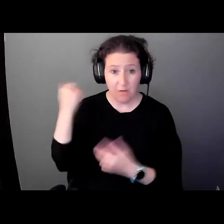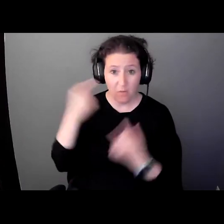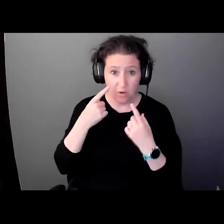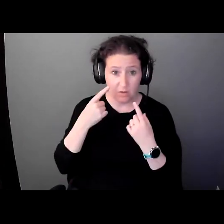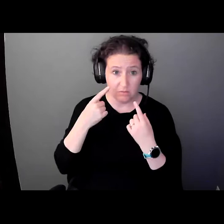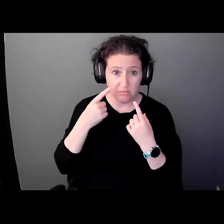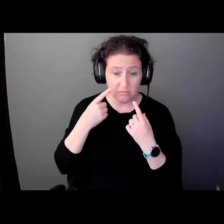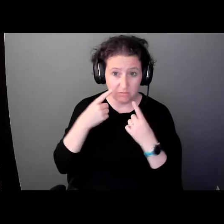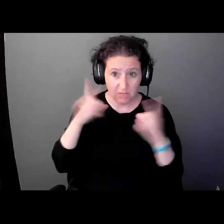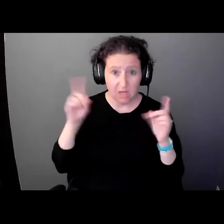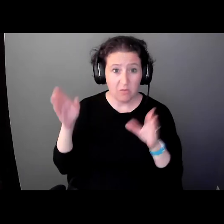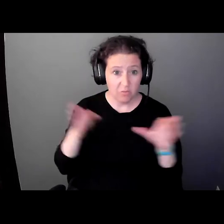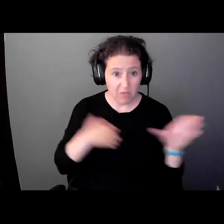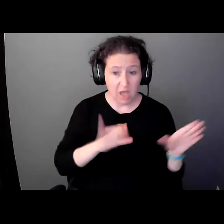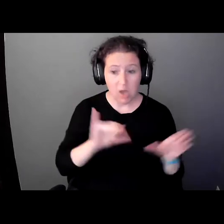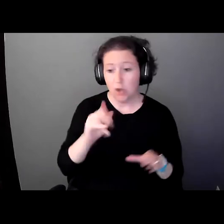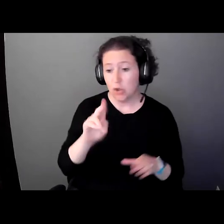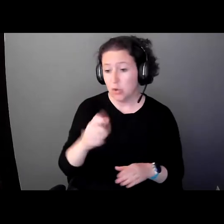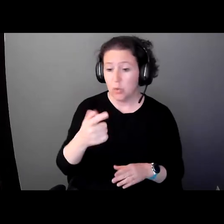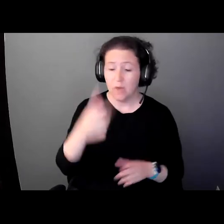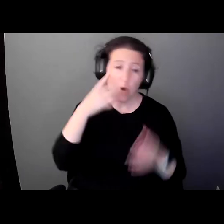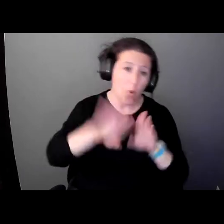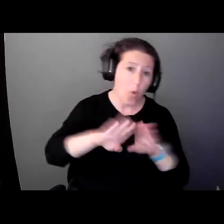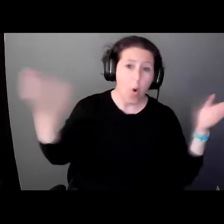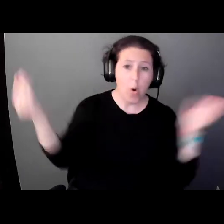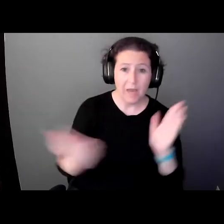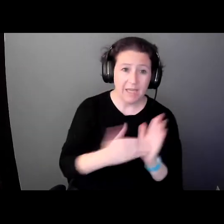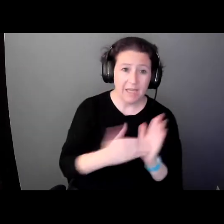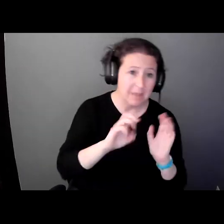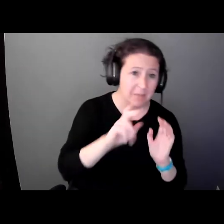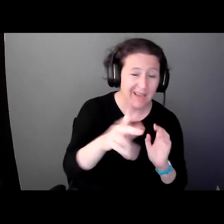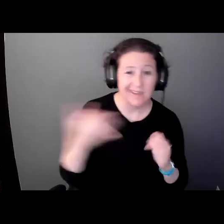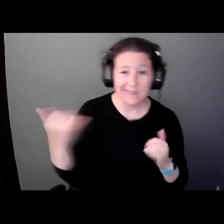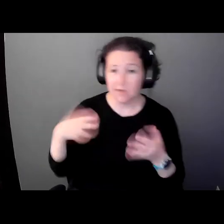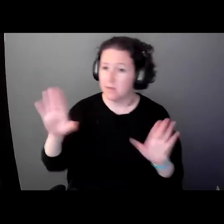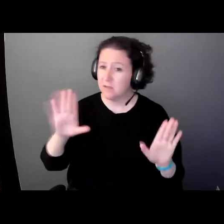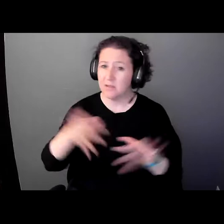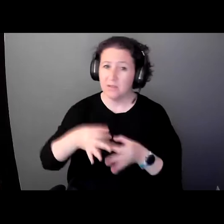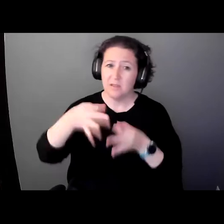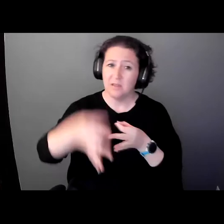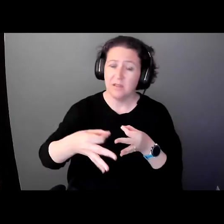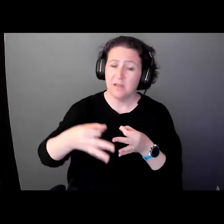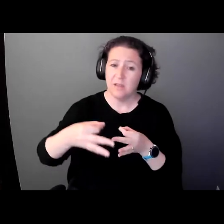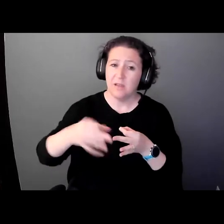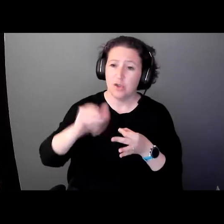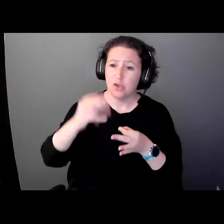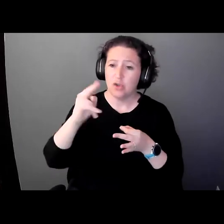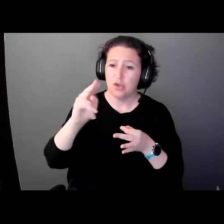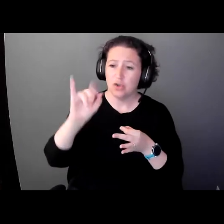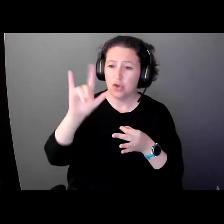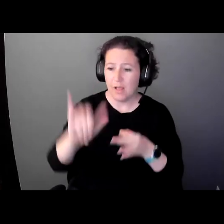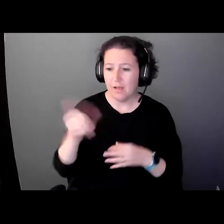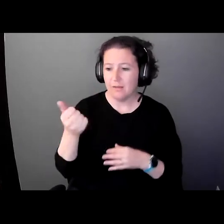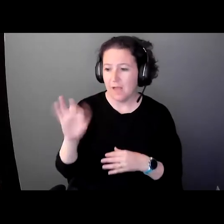originally planned for June 21st to July 19th or 20th next month while they assess the